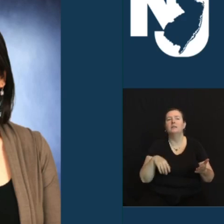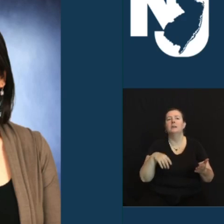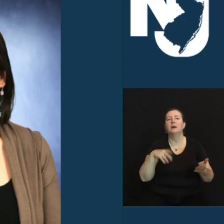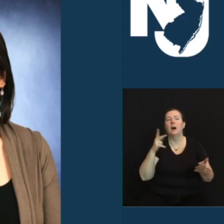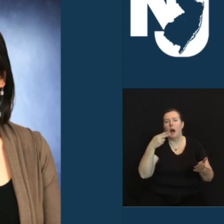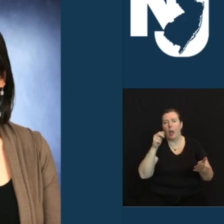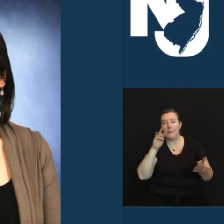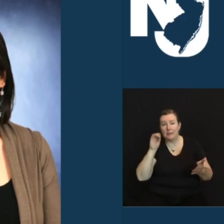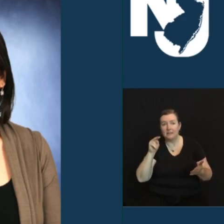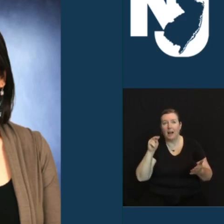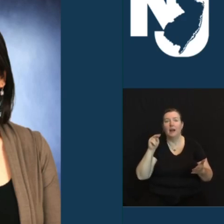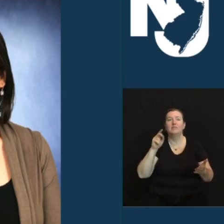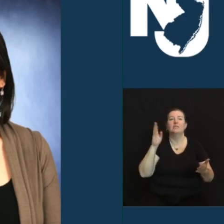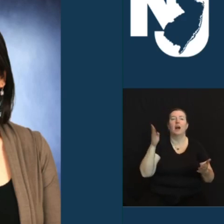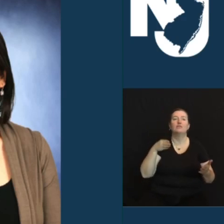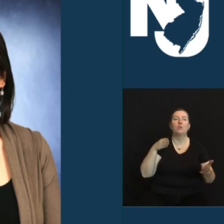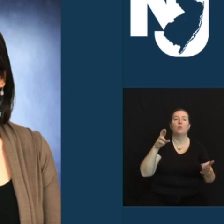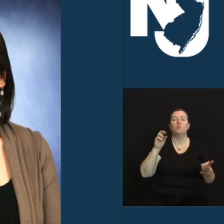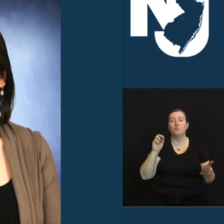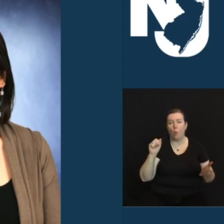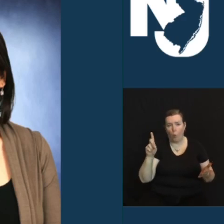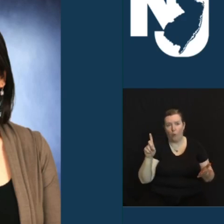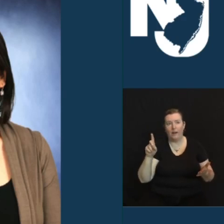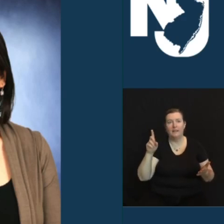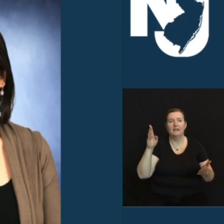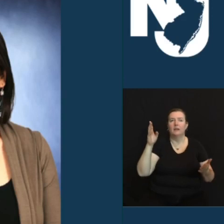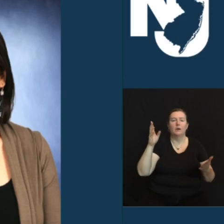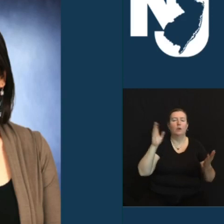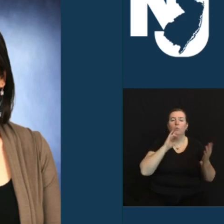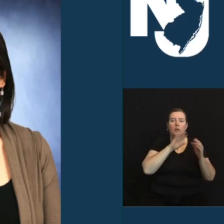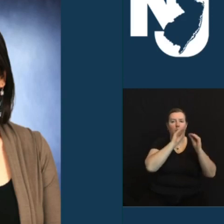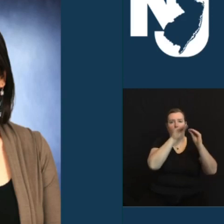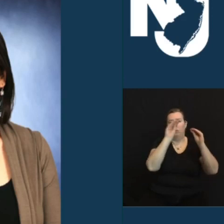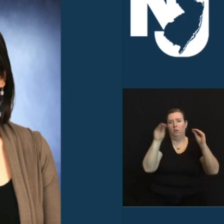Did you follow all that?